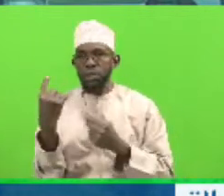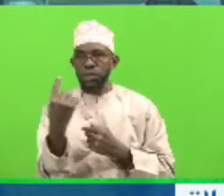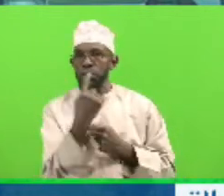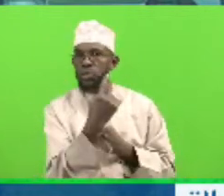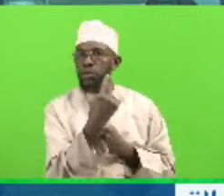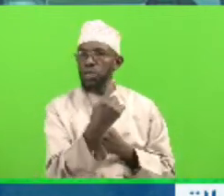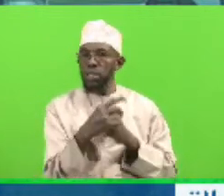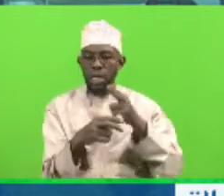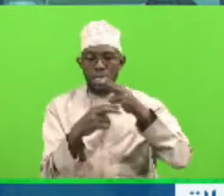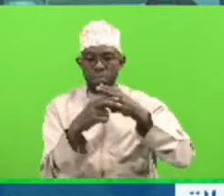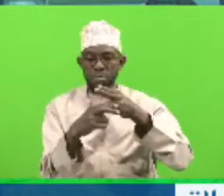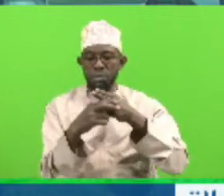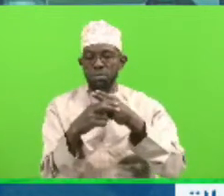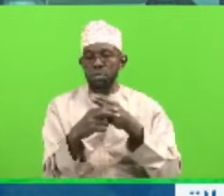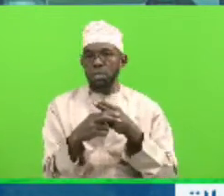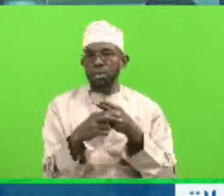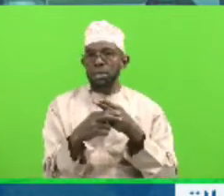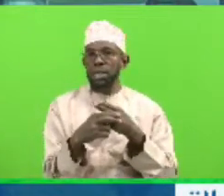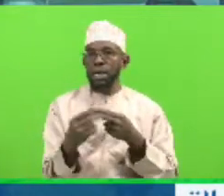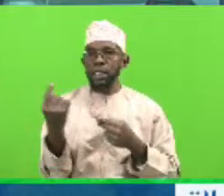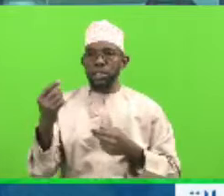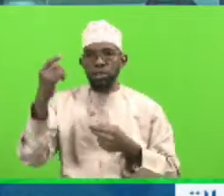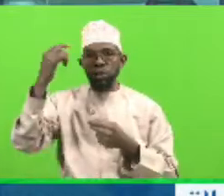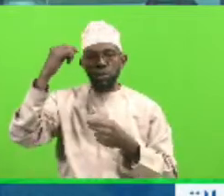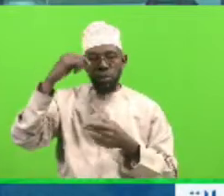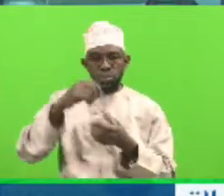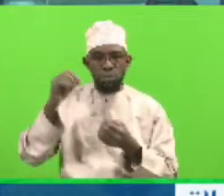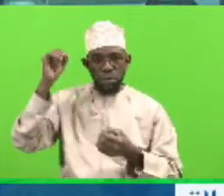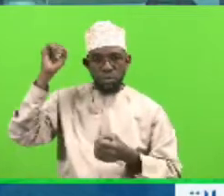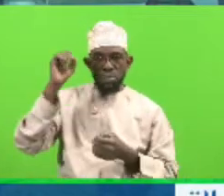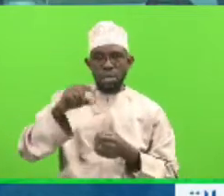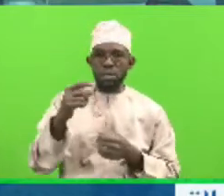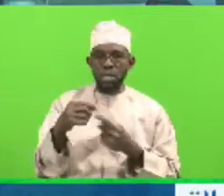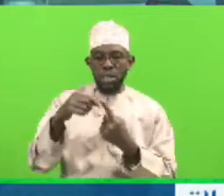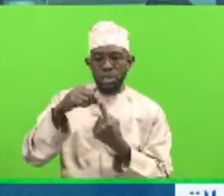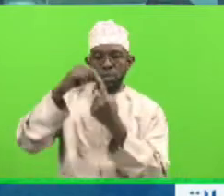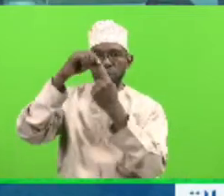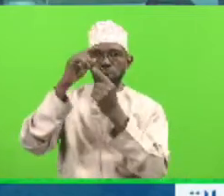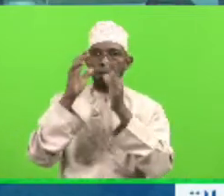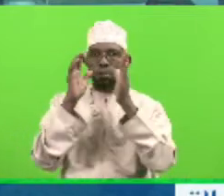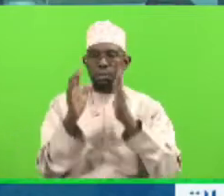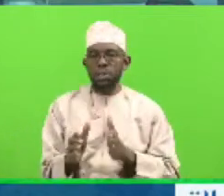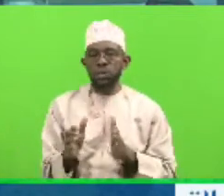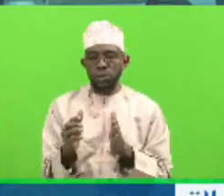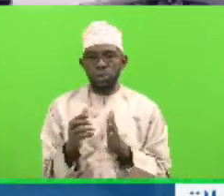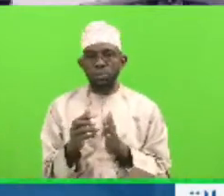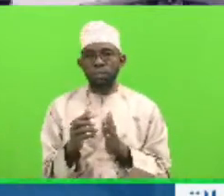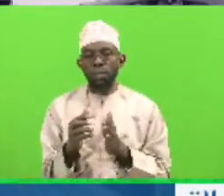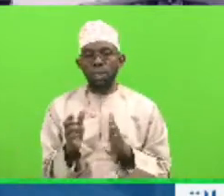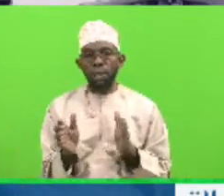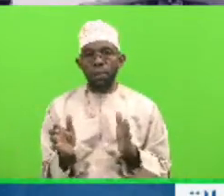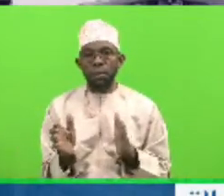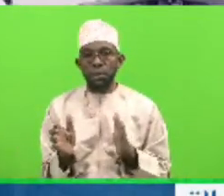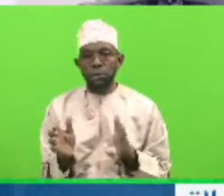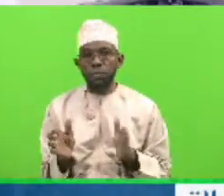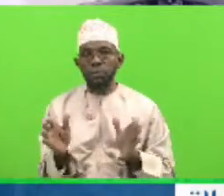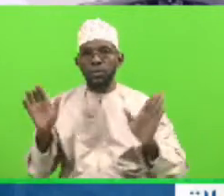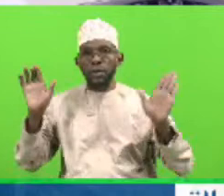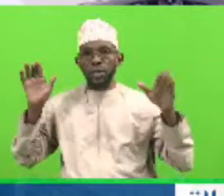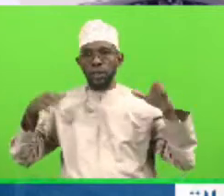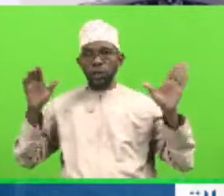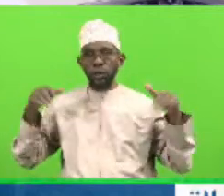were marked by their names, so that each stone was particular to somebody. And the ulama tell us that